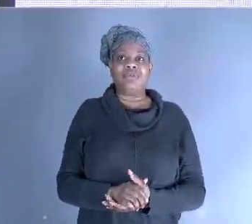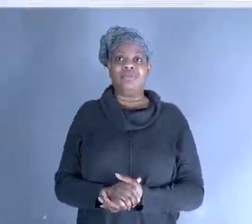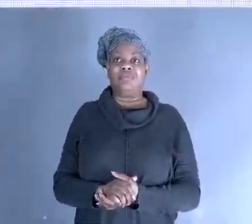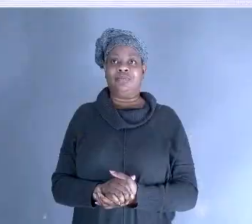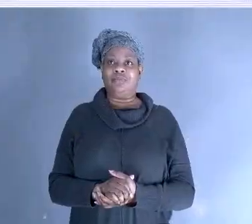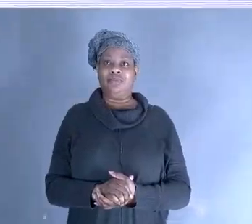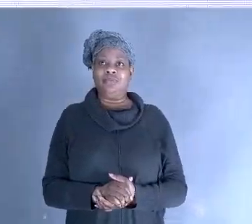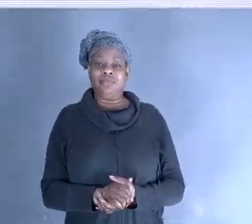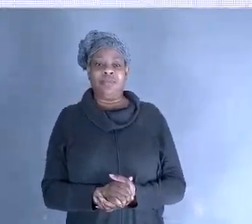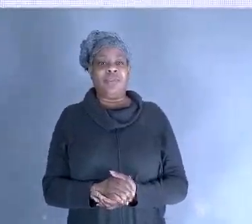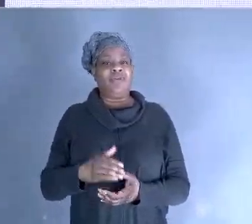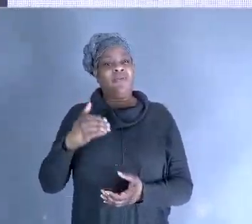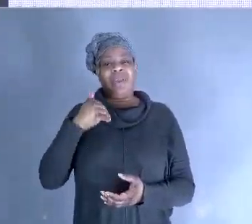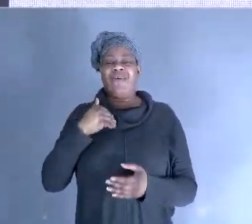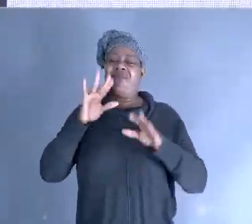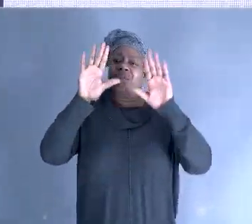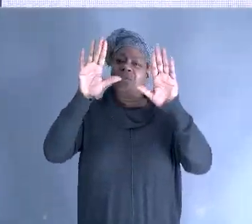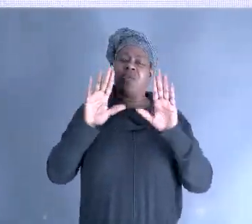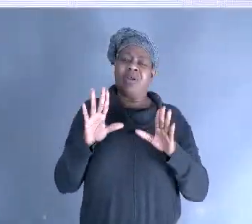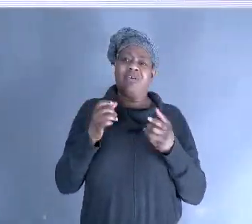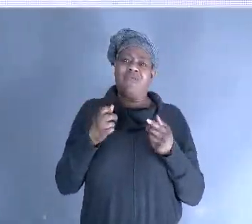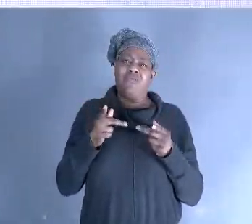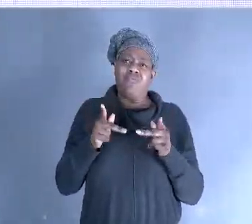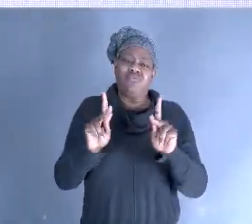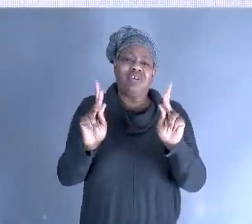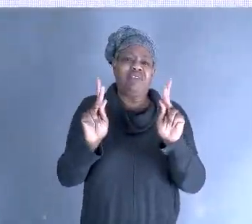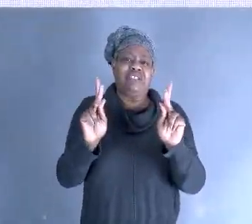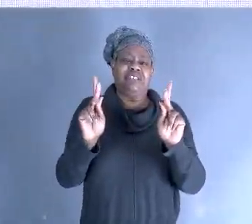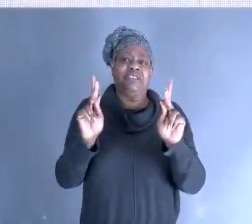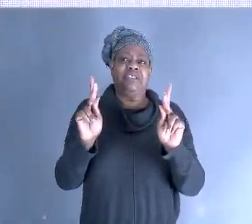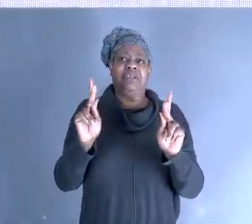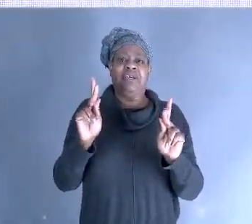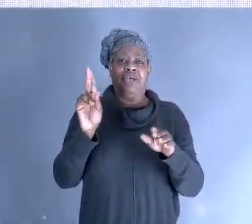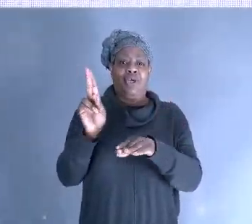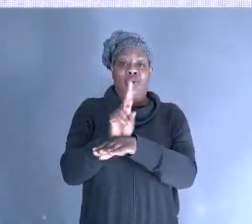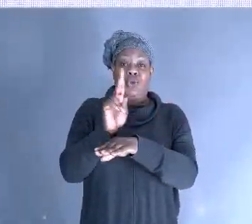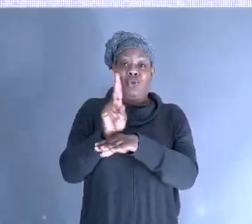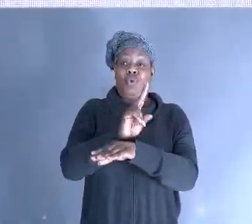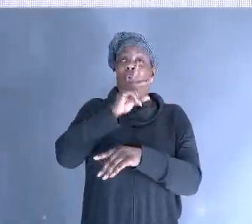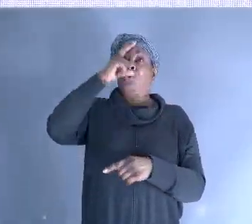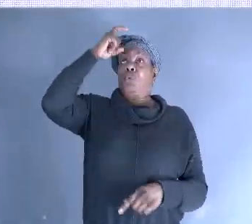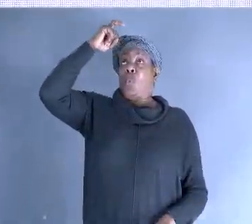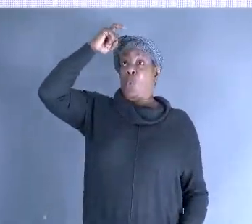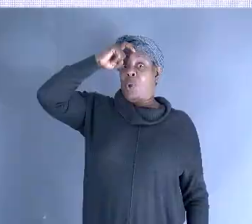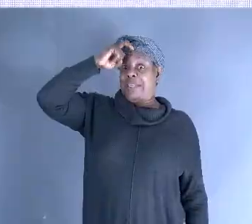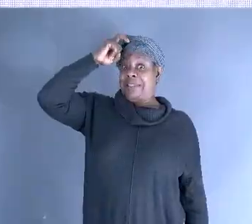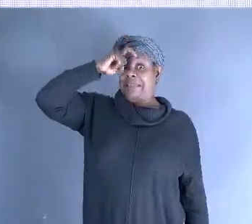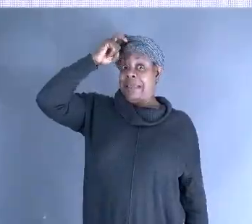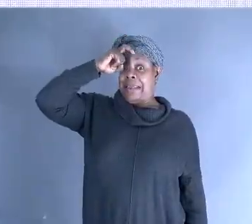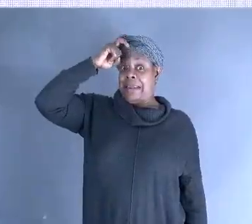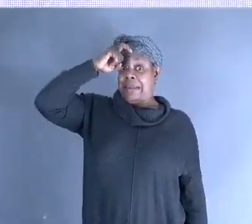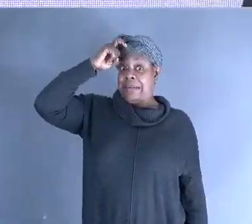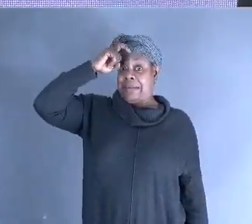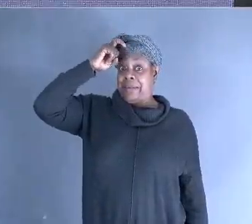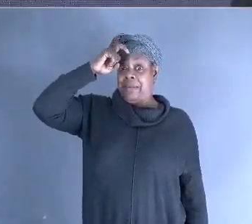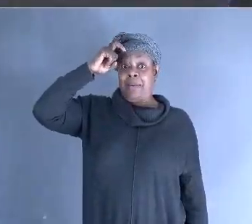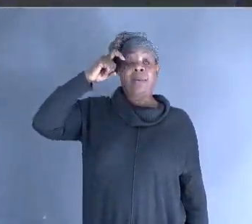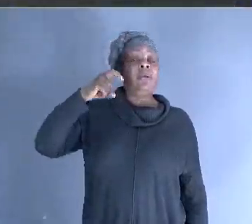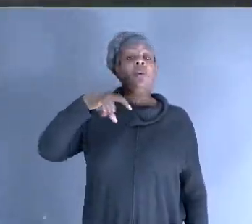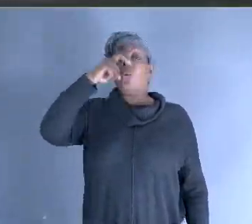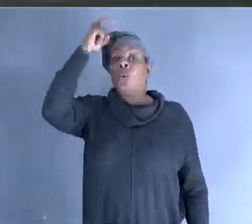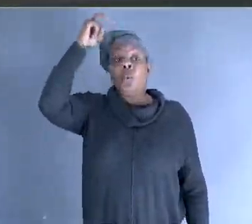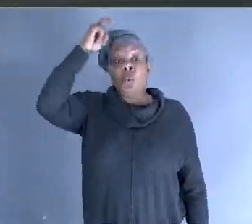privilege to use wisdom to unveil